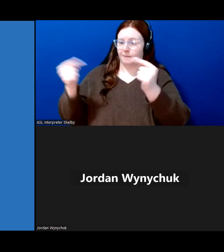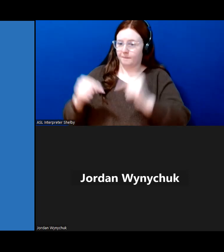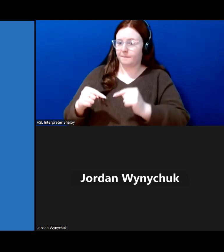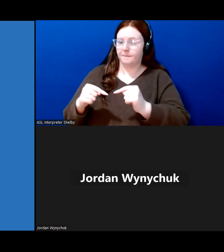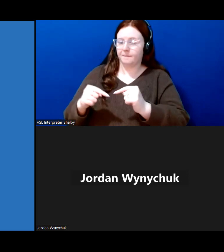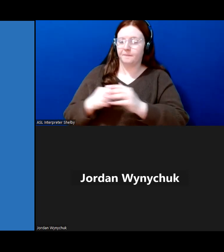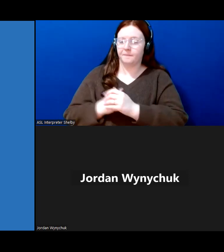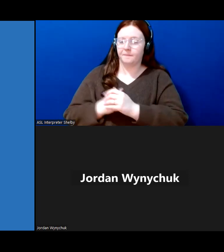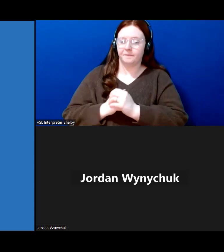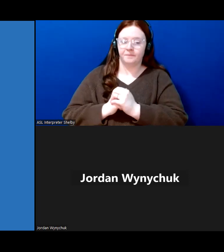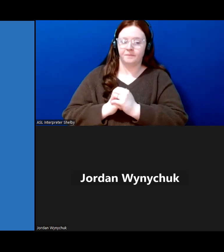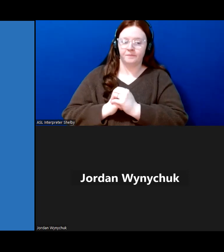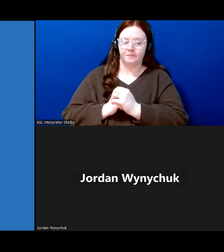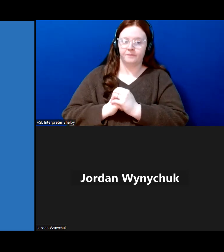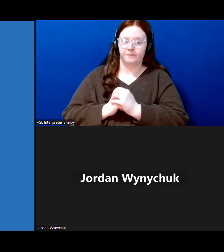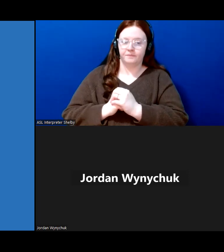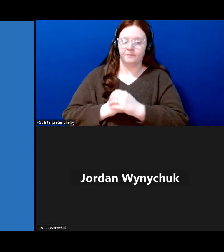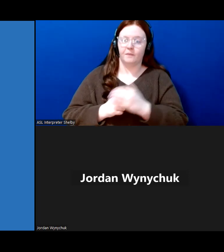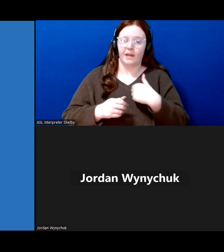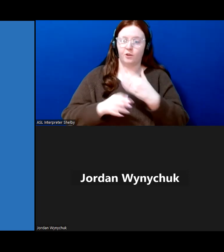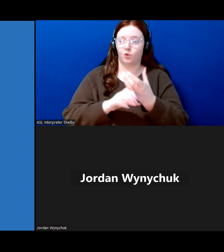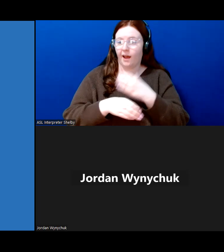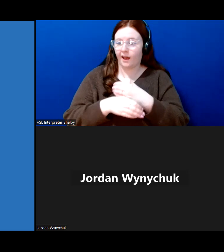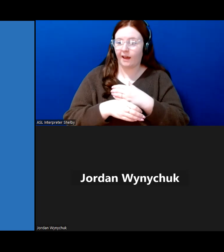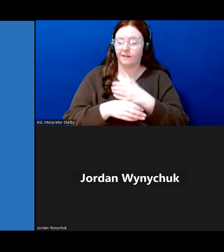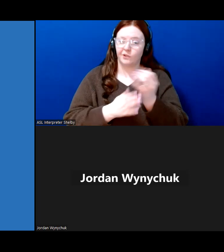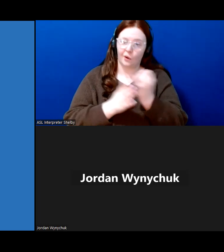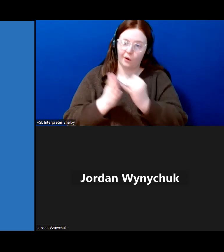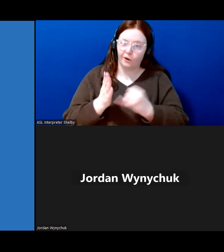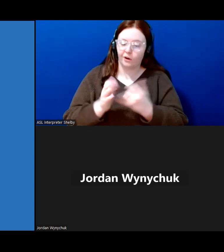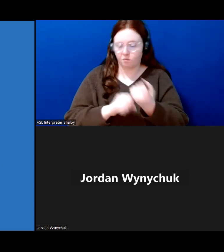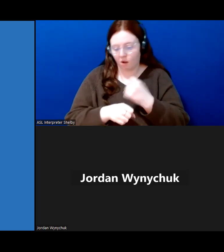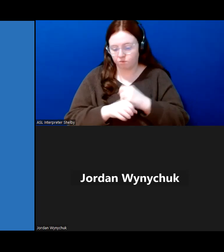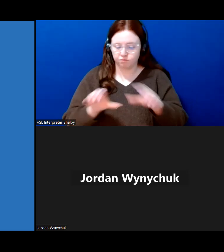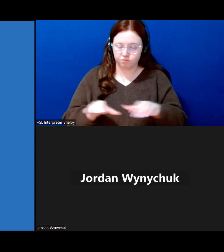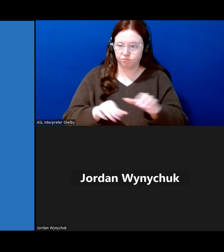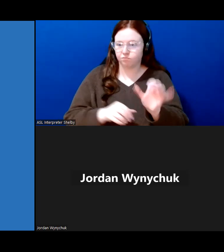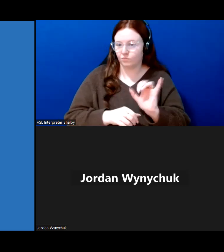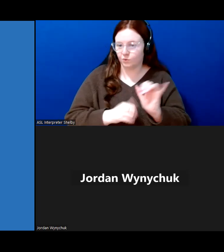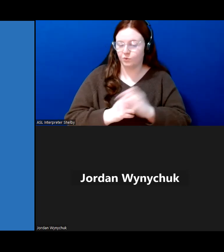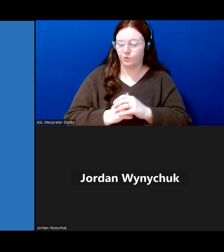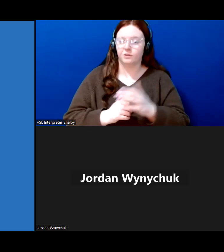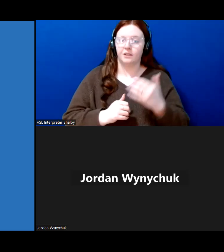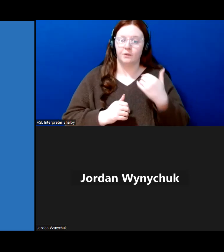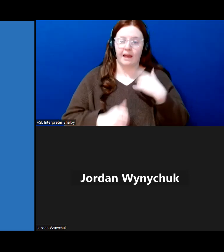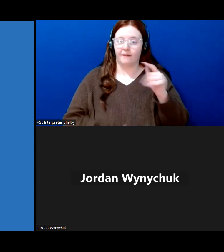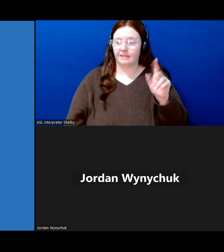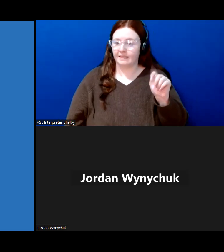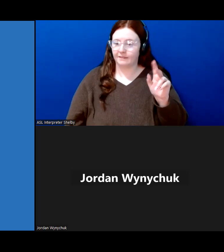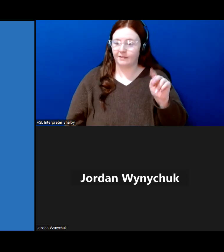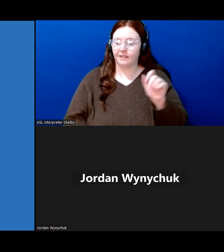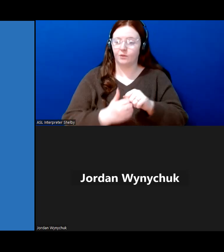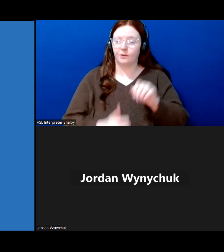had crafts. So there were some folks that did arts and crafts. We also have a TV with